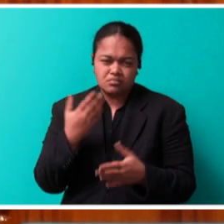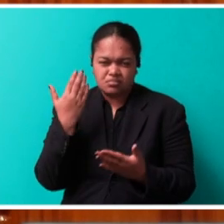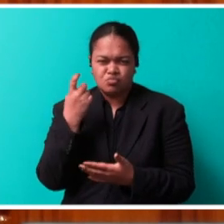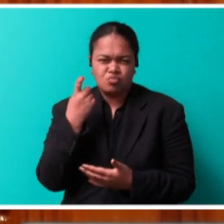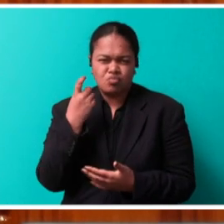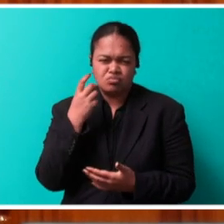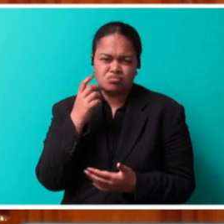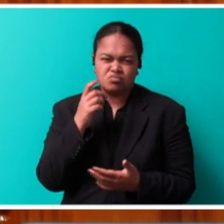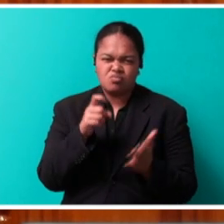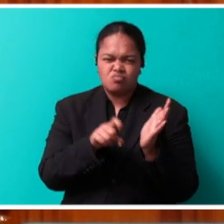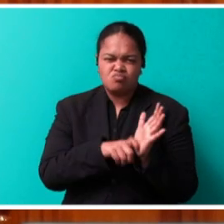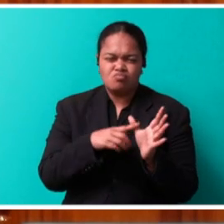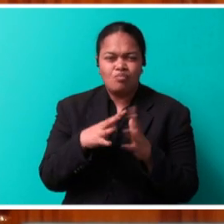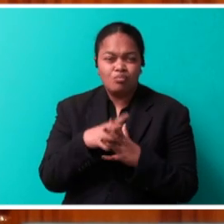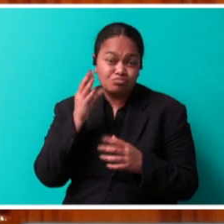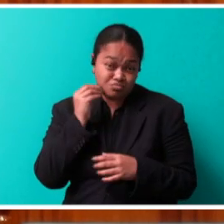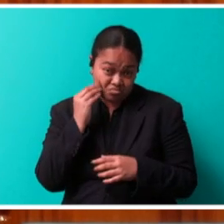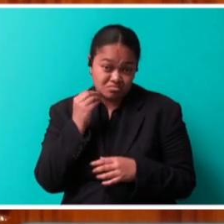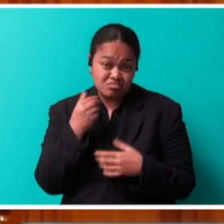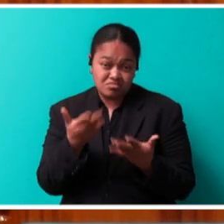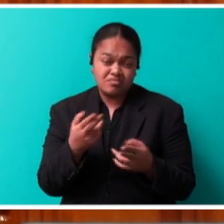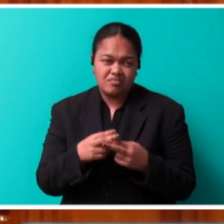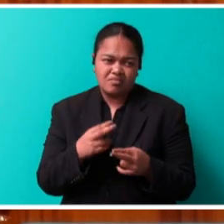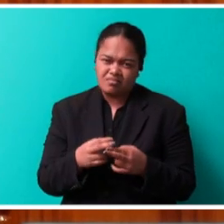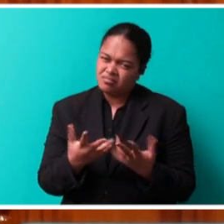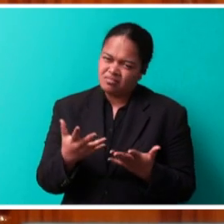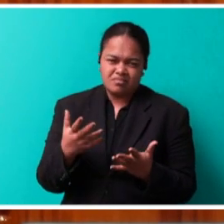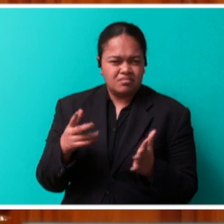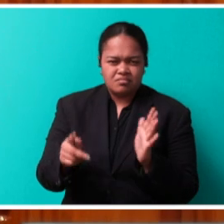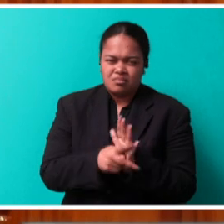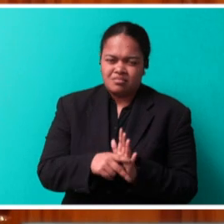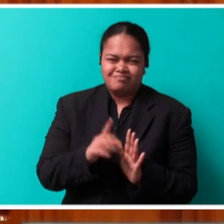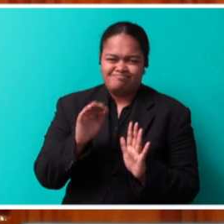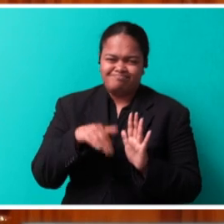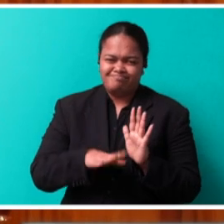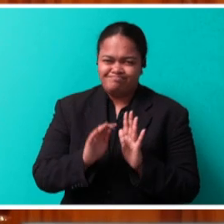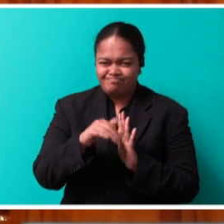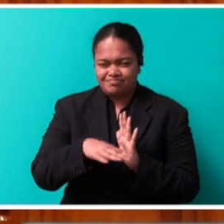exports leaves our farmers vulnerable to global price fluctuation.